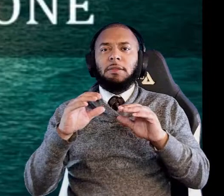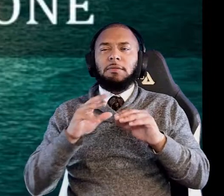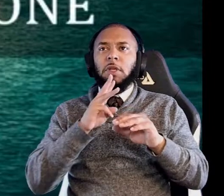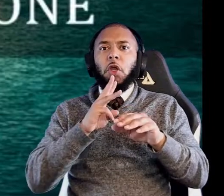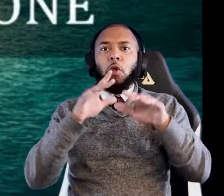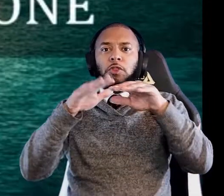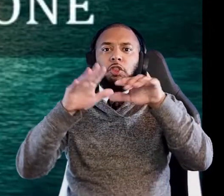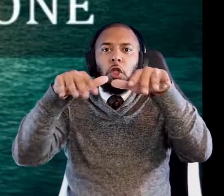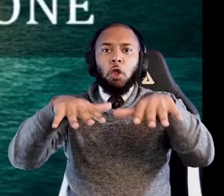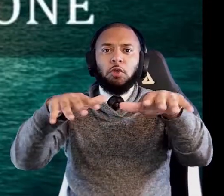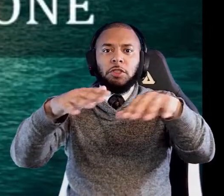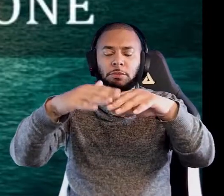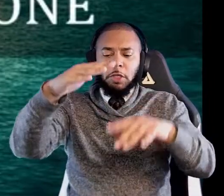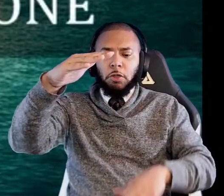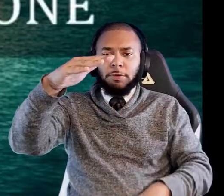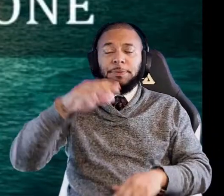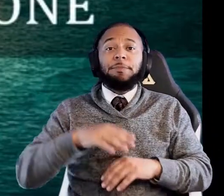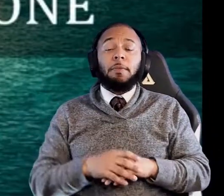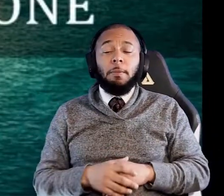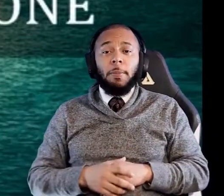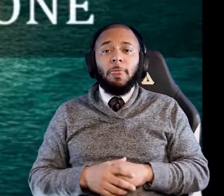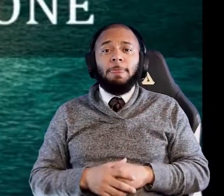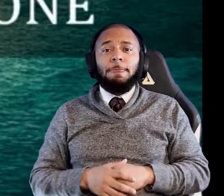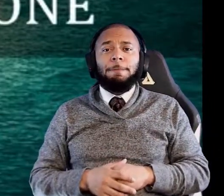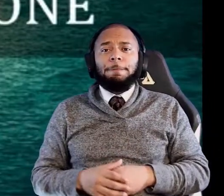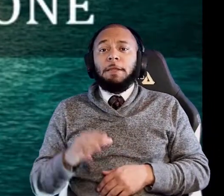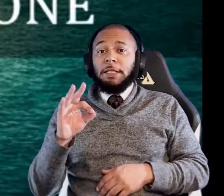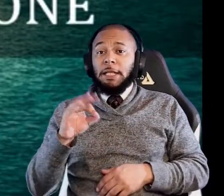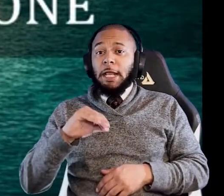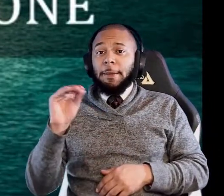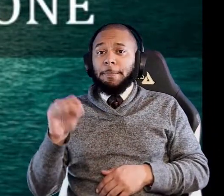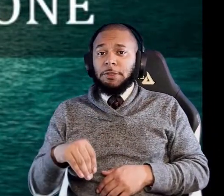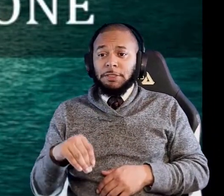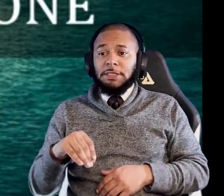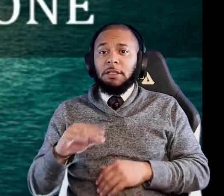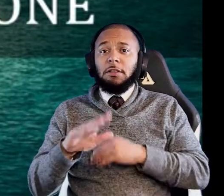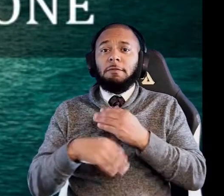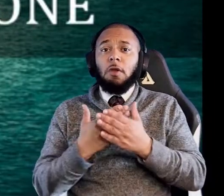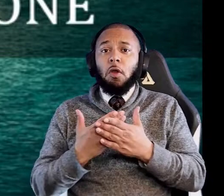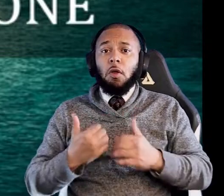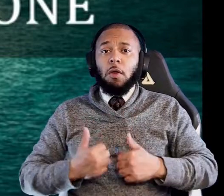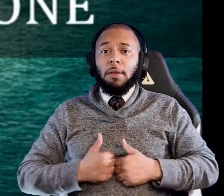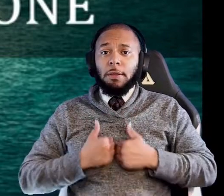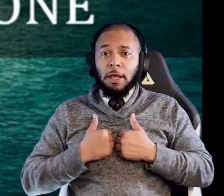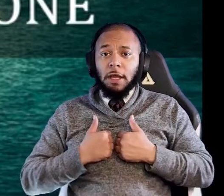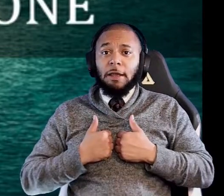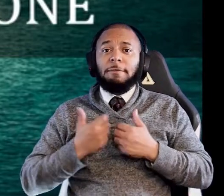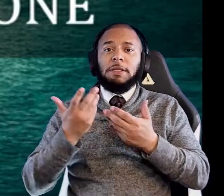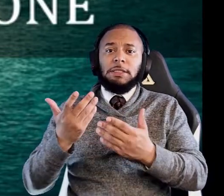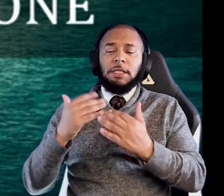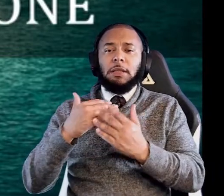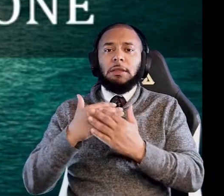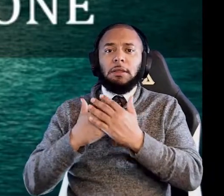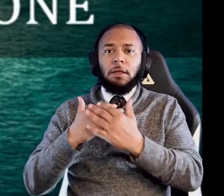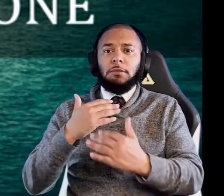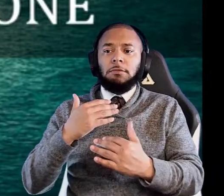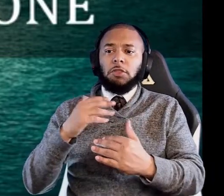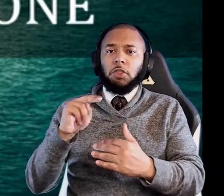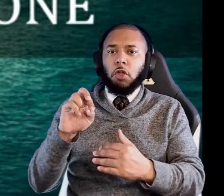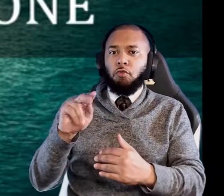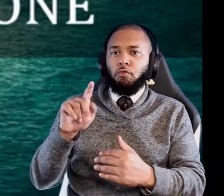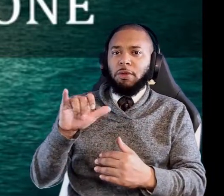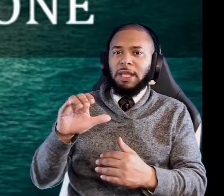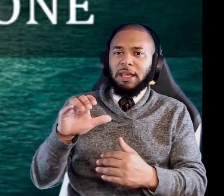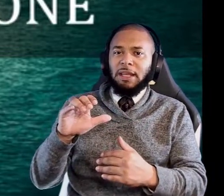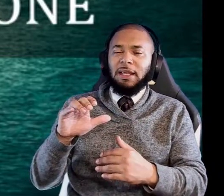Ninety percent of all the life in the ocean is in the neuritic zone, which is a near shore zone. Why do you think that would